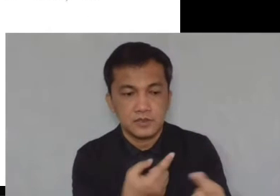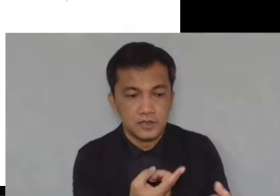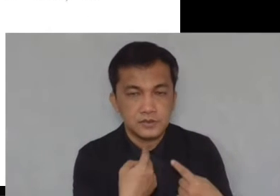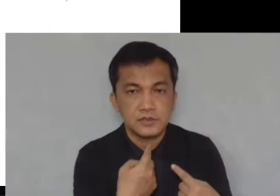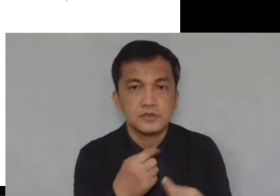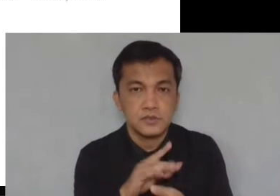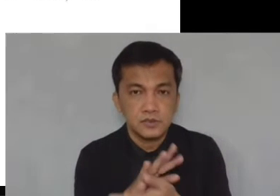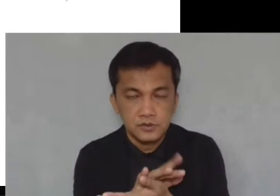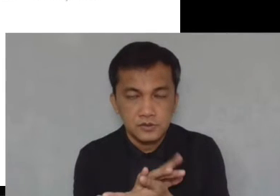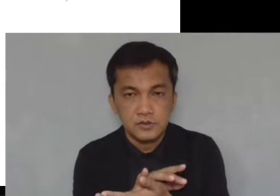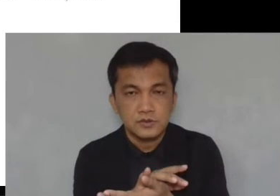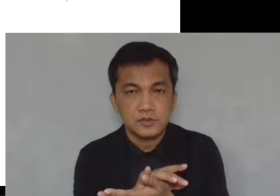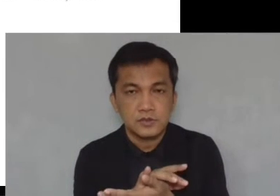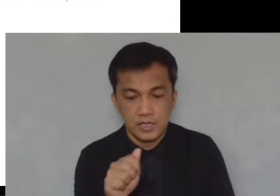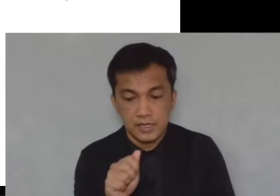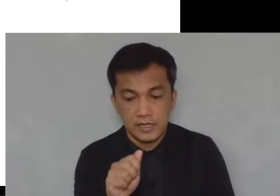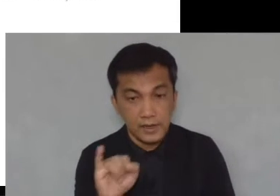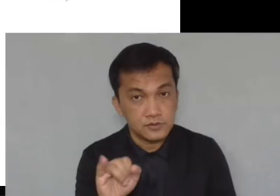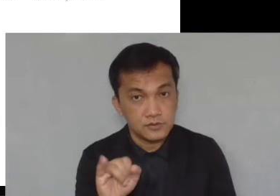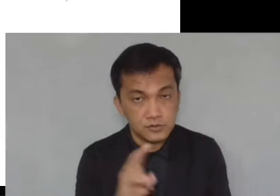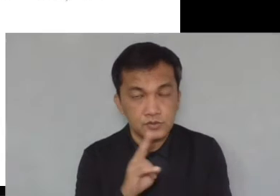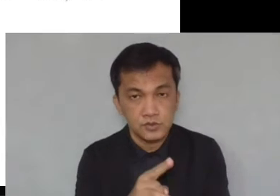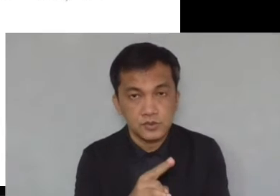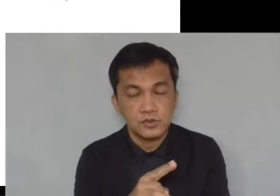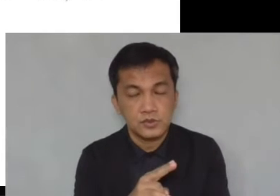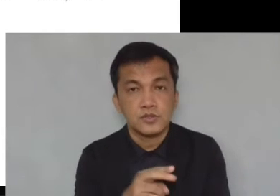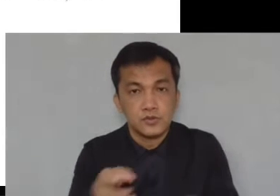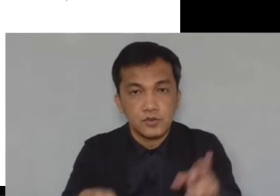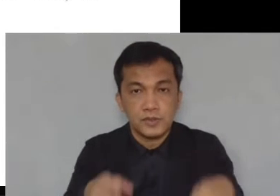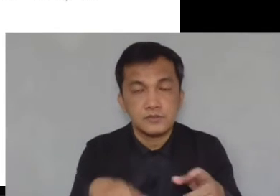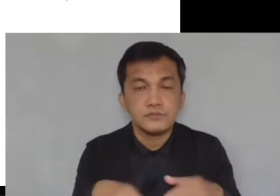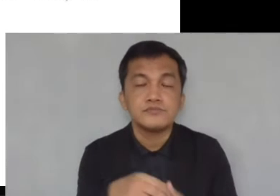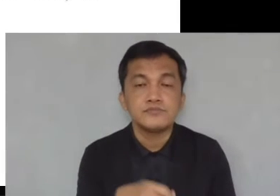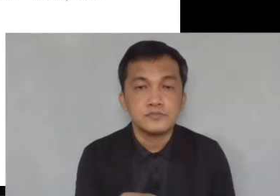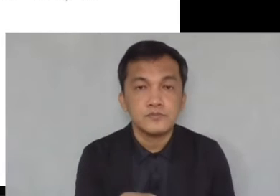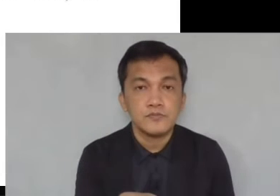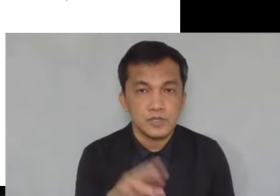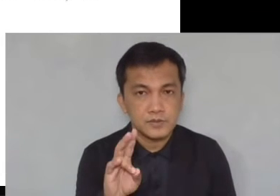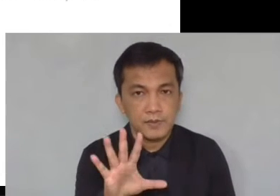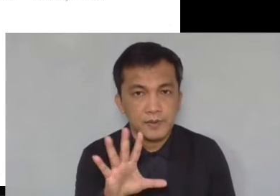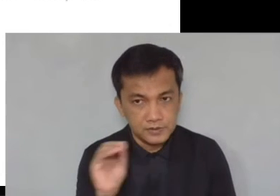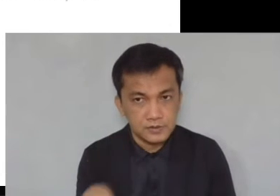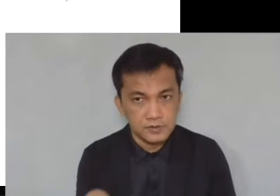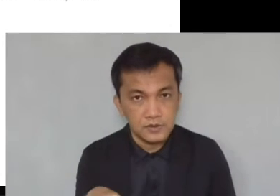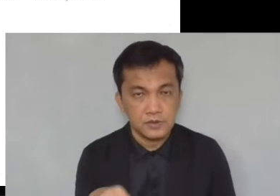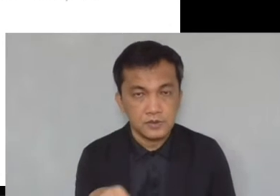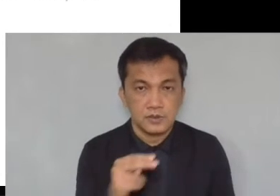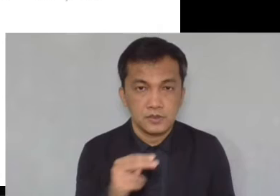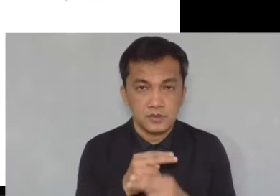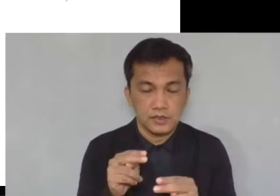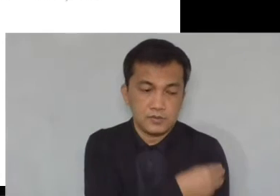COVID inquiries via artificial intelligence or AI robotics triage, 75%.